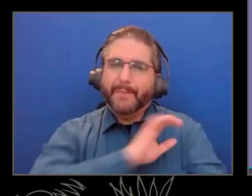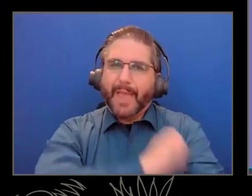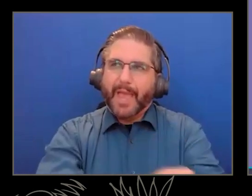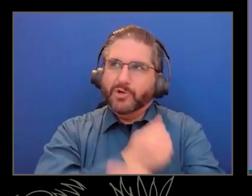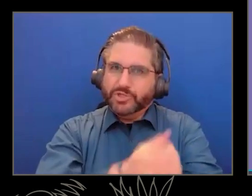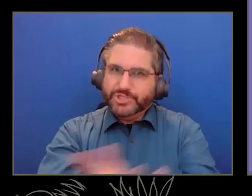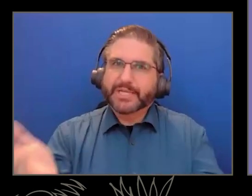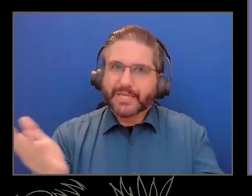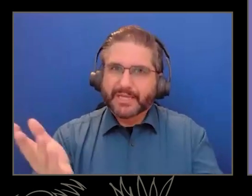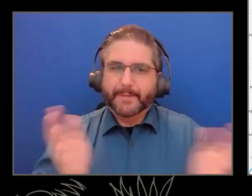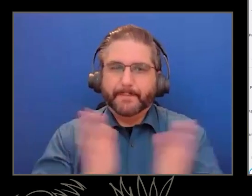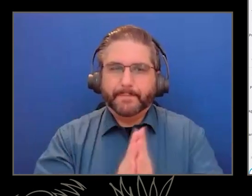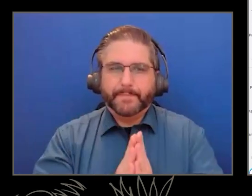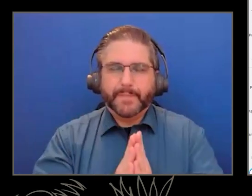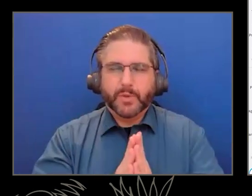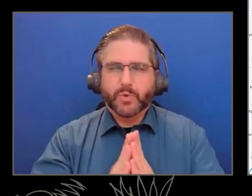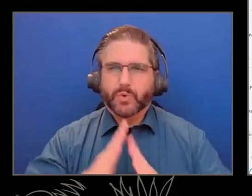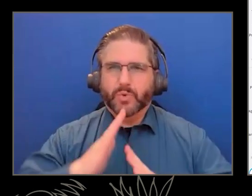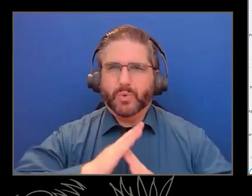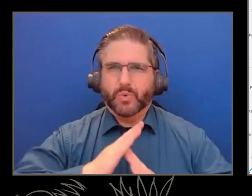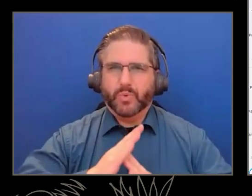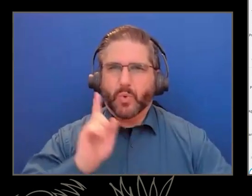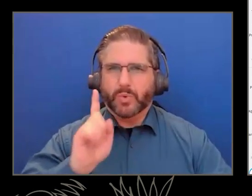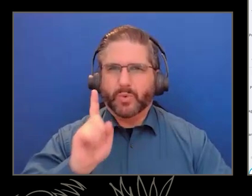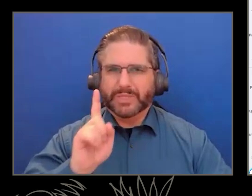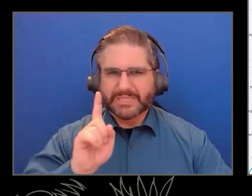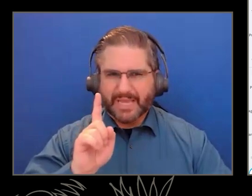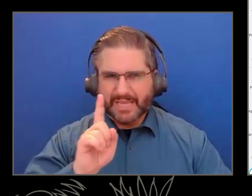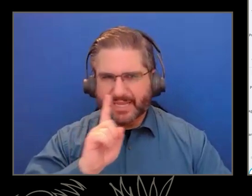Hold on 1 second, sorry.